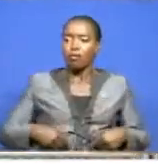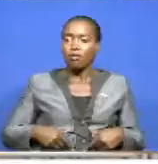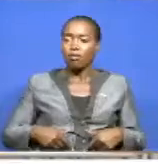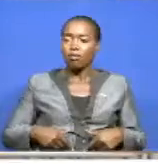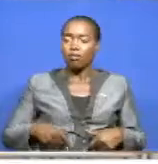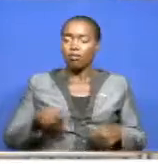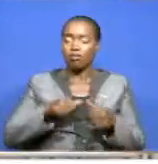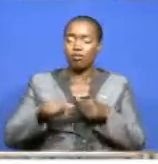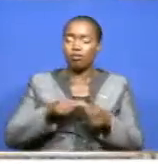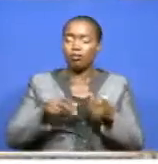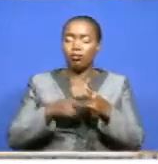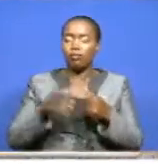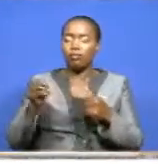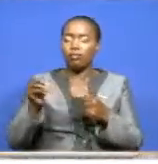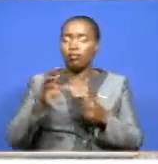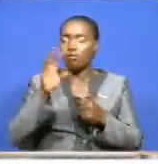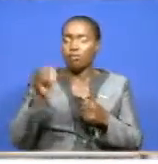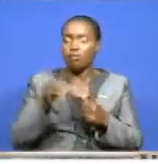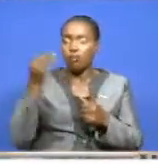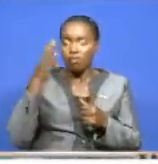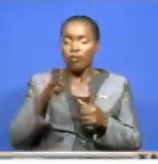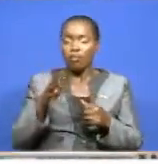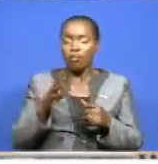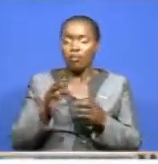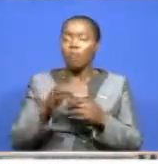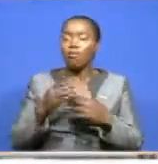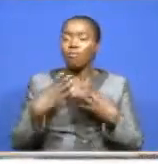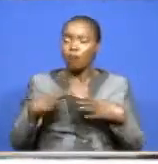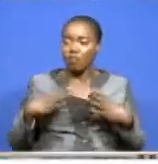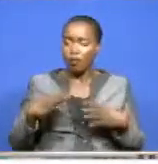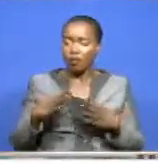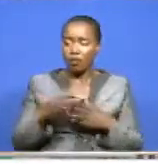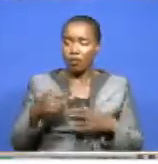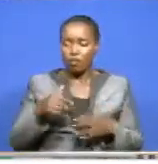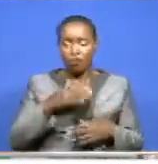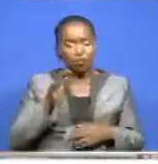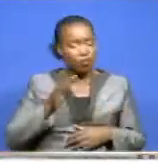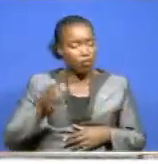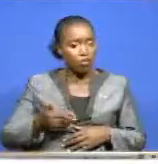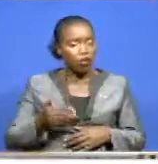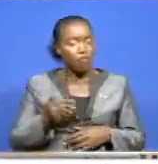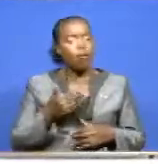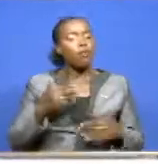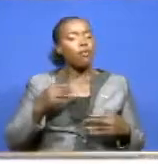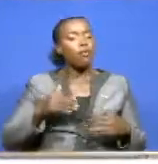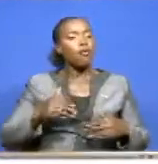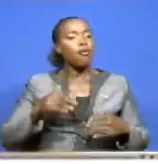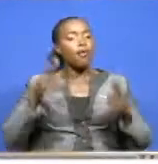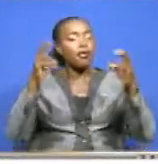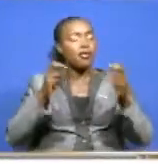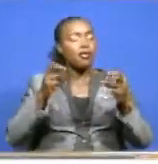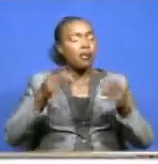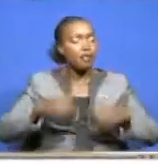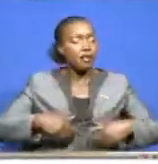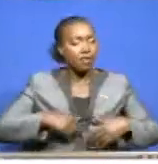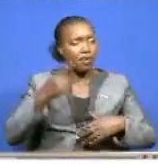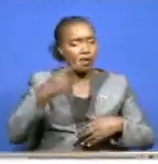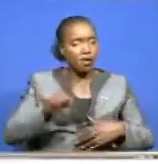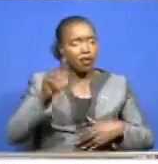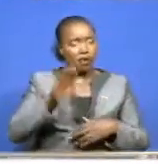about 70% of the population, and to us women. Mheshimiwa, there are those who say those issues of the youth could have just been passed in